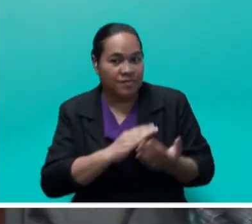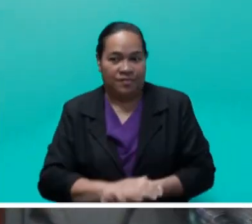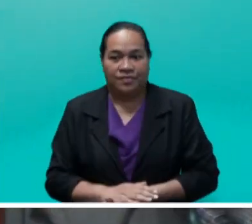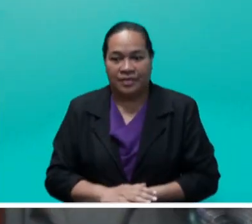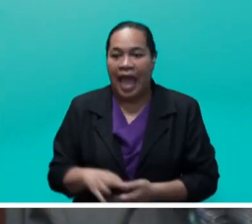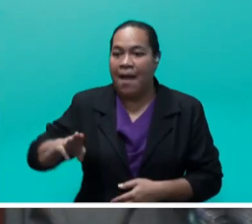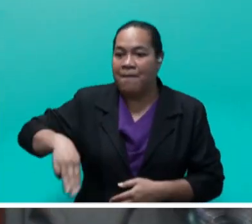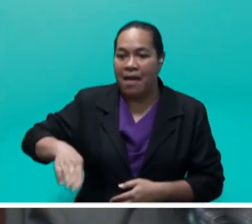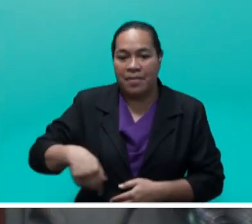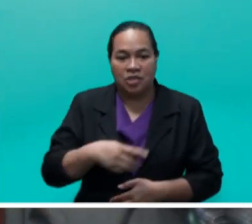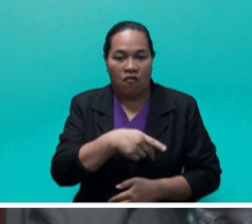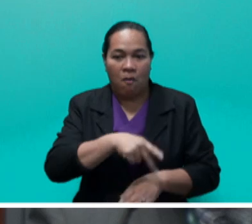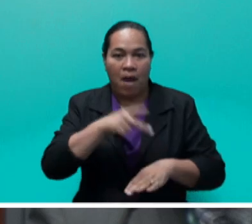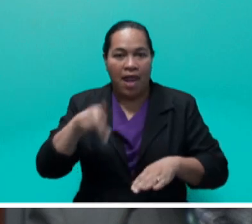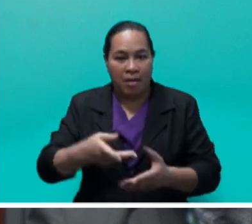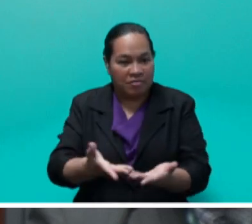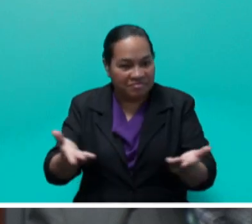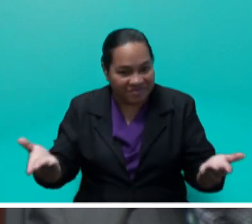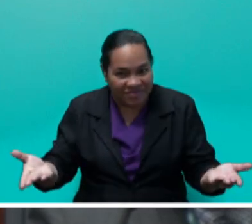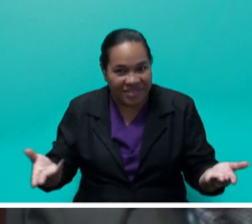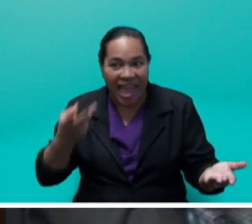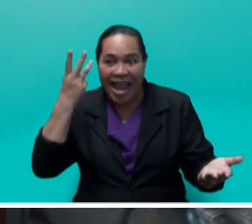Honourable Members of Parliament, ladies and gentlemen,